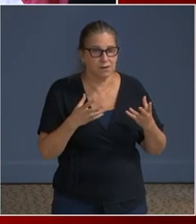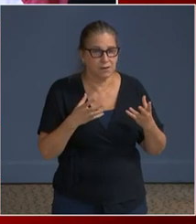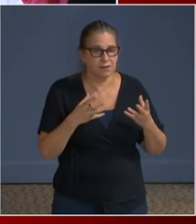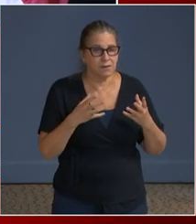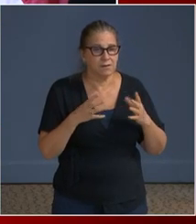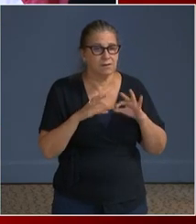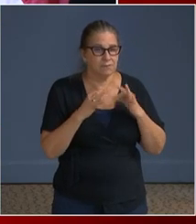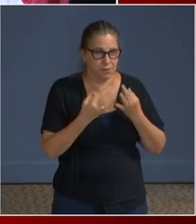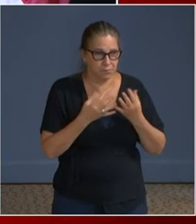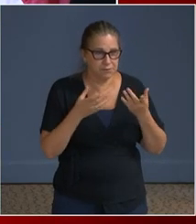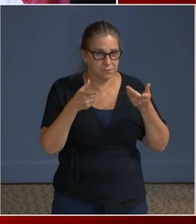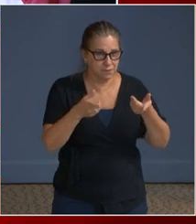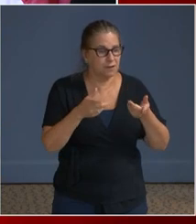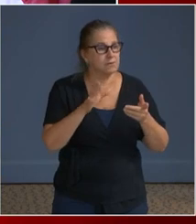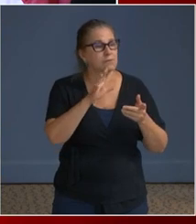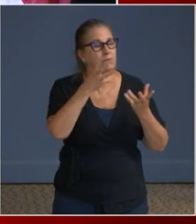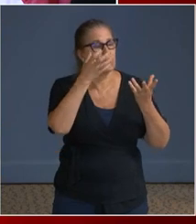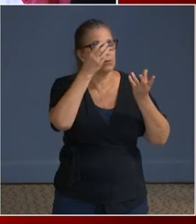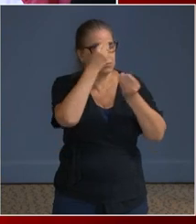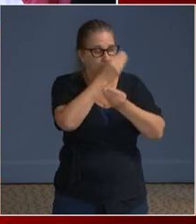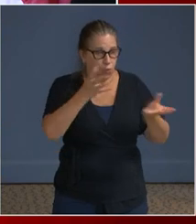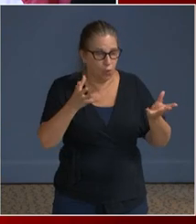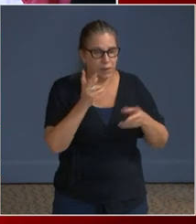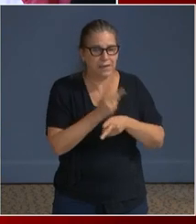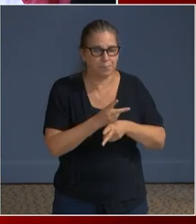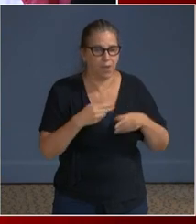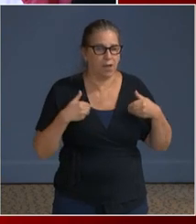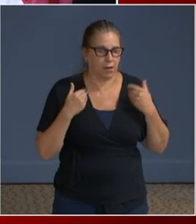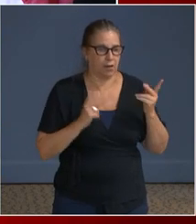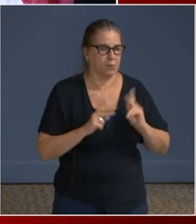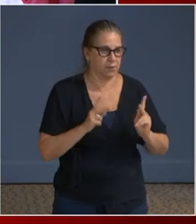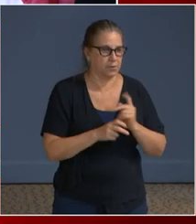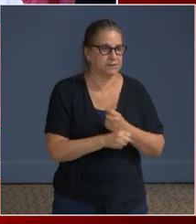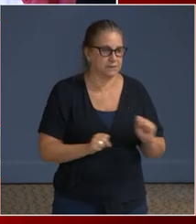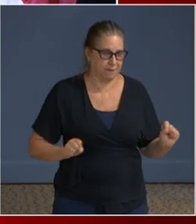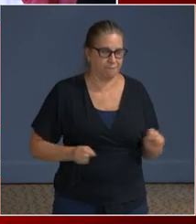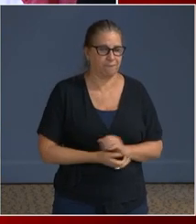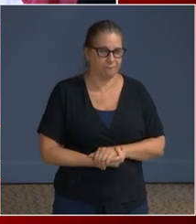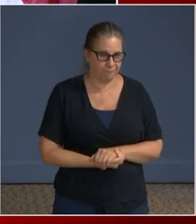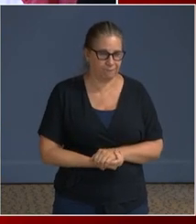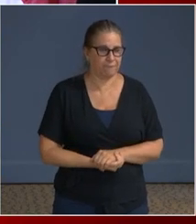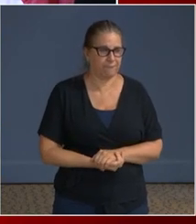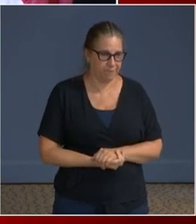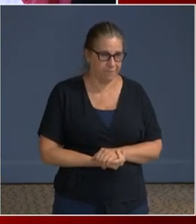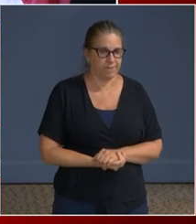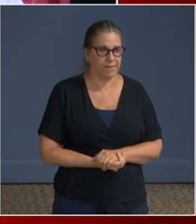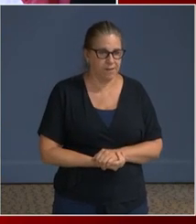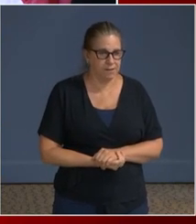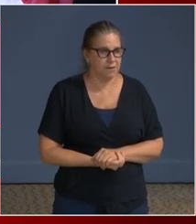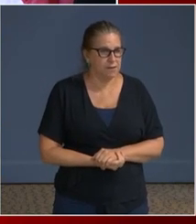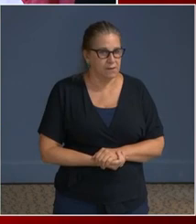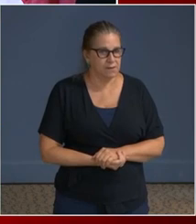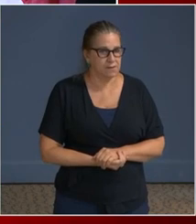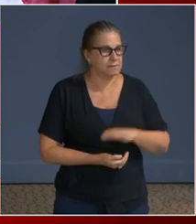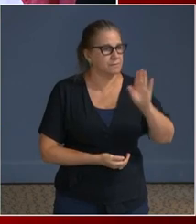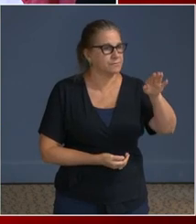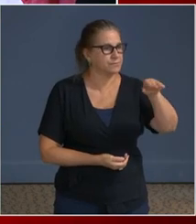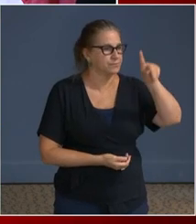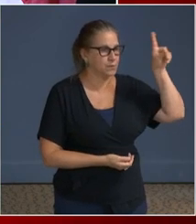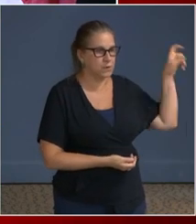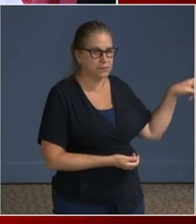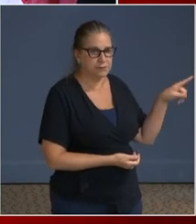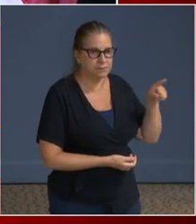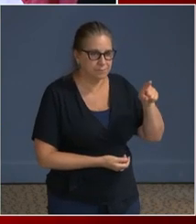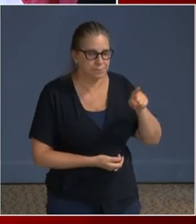keep our young people close. Yes. So 2 weeks ago, or 2 or 3 weeks ago, we did a story on Oxen